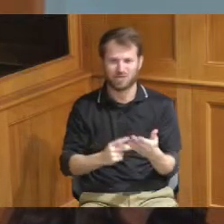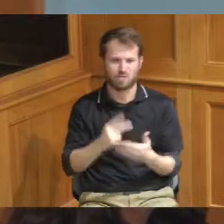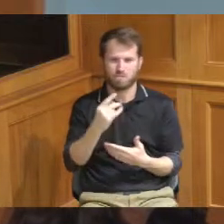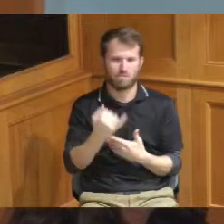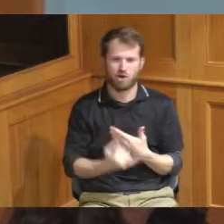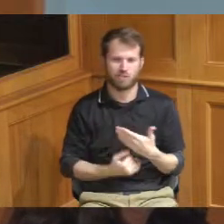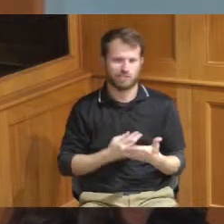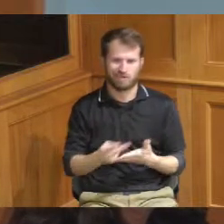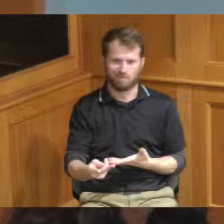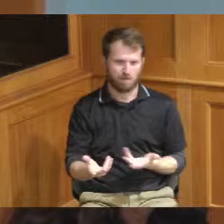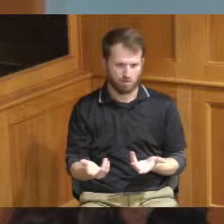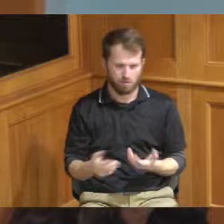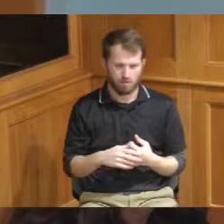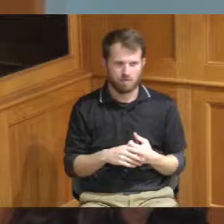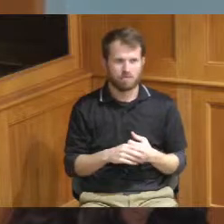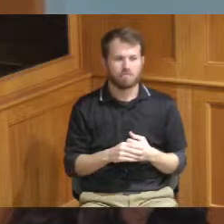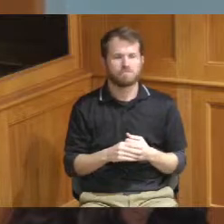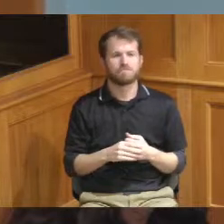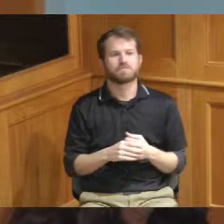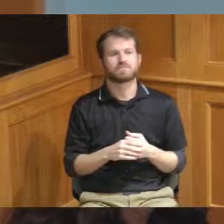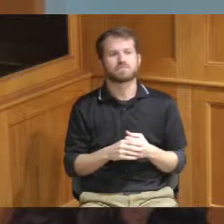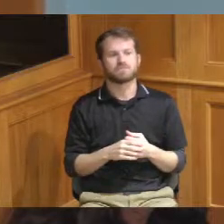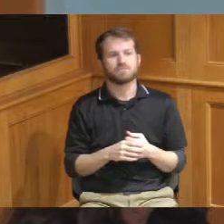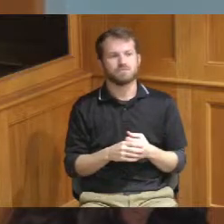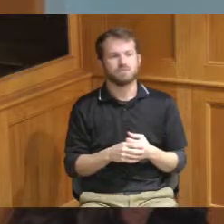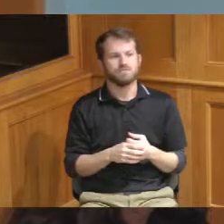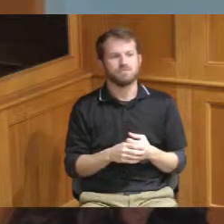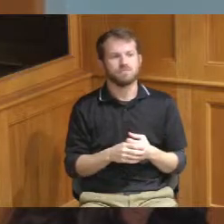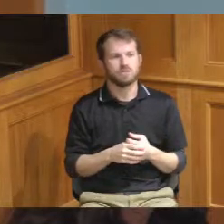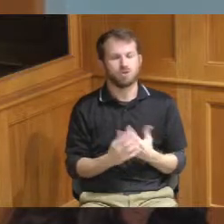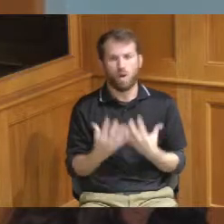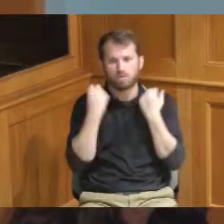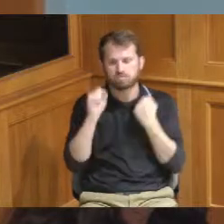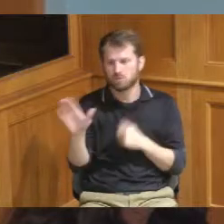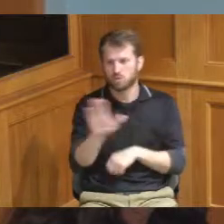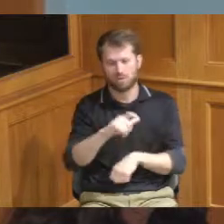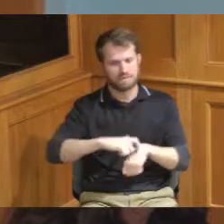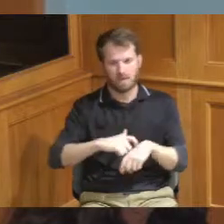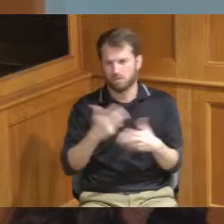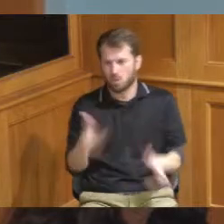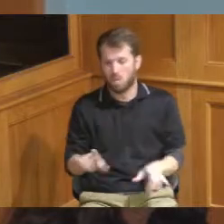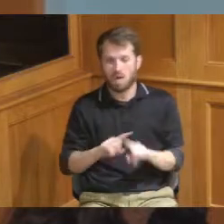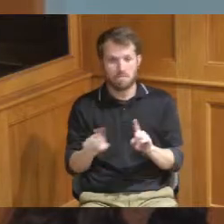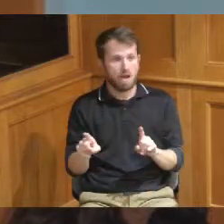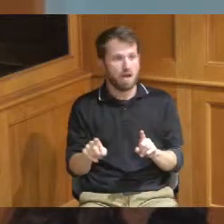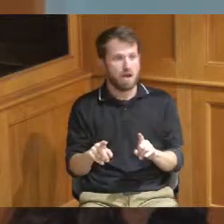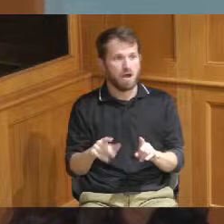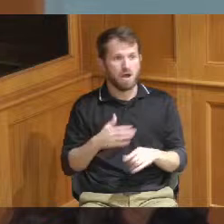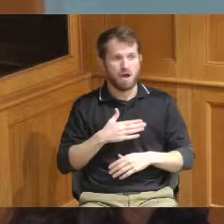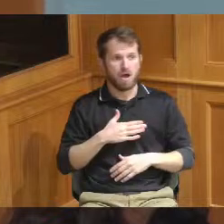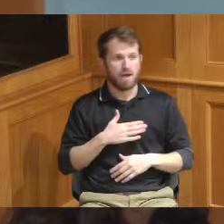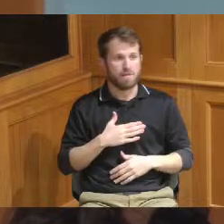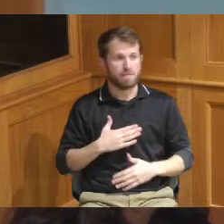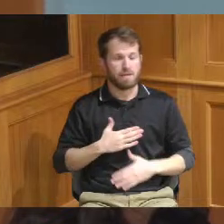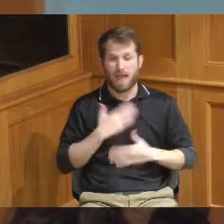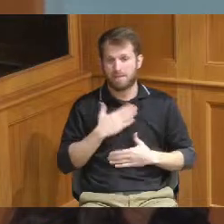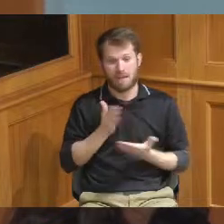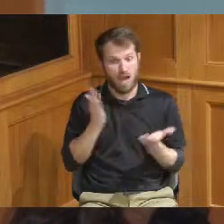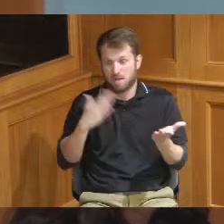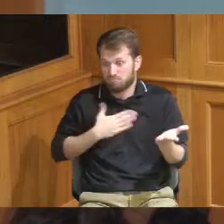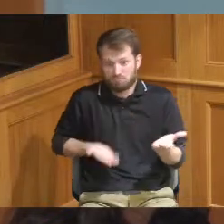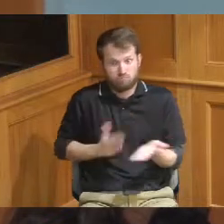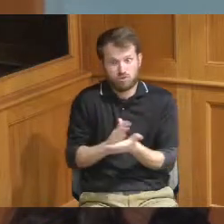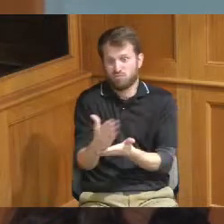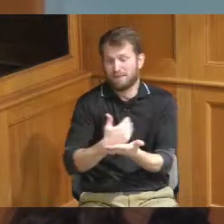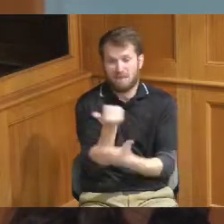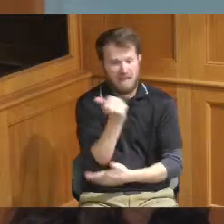just doesn't work. So I don't want to take a huge amount of your time, but I am happy and unbelievably transparent to